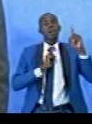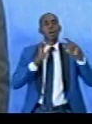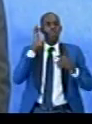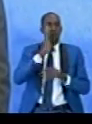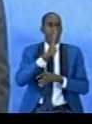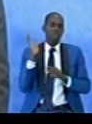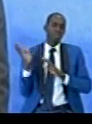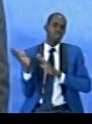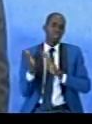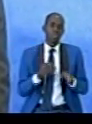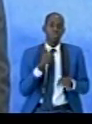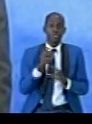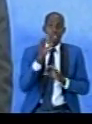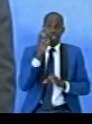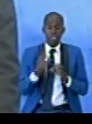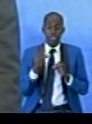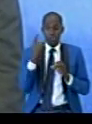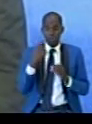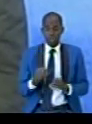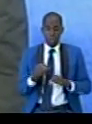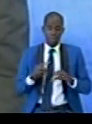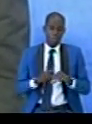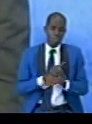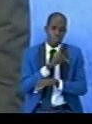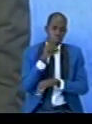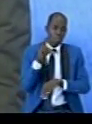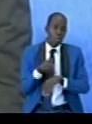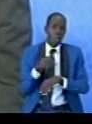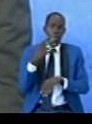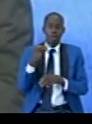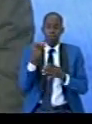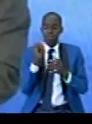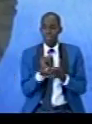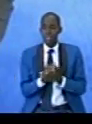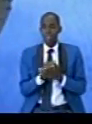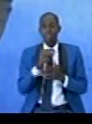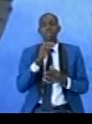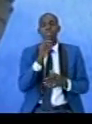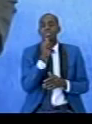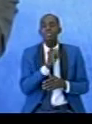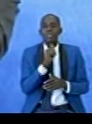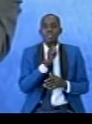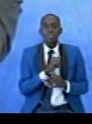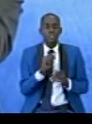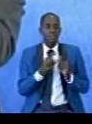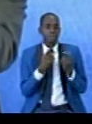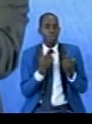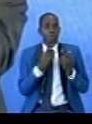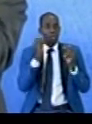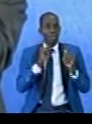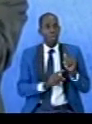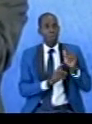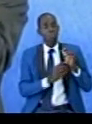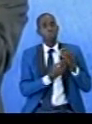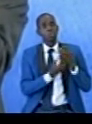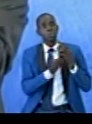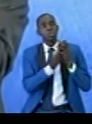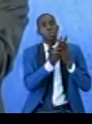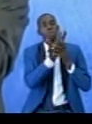principle of the dark society can develop to the point of coming to threaten you,